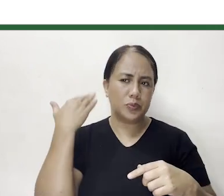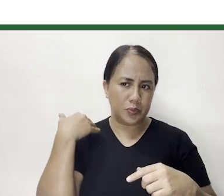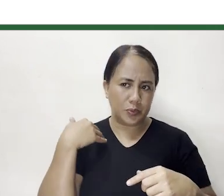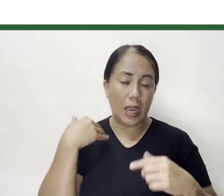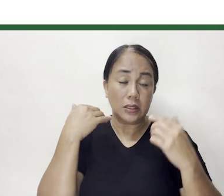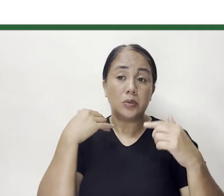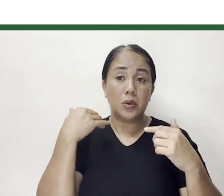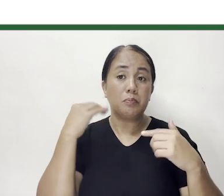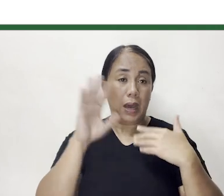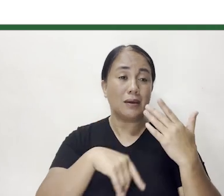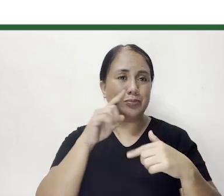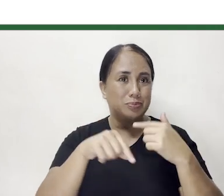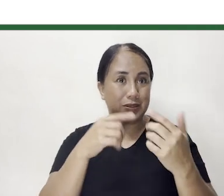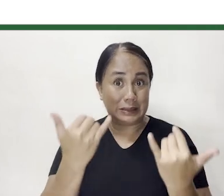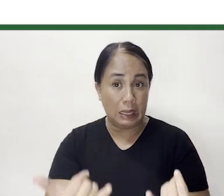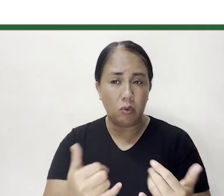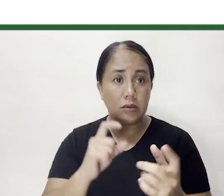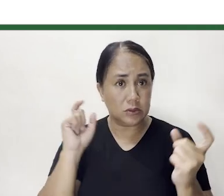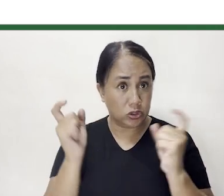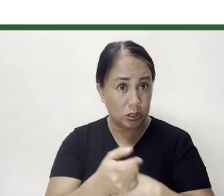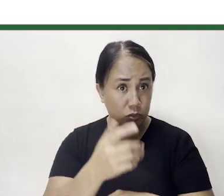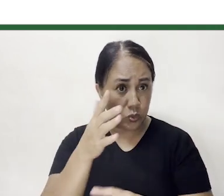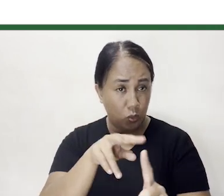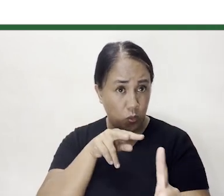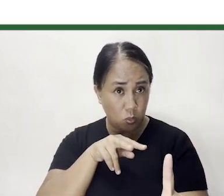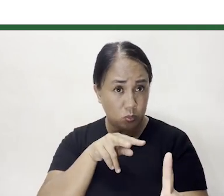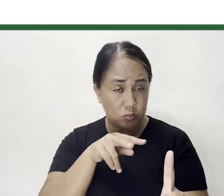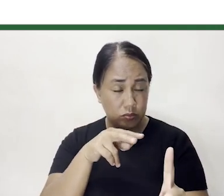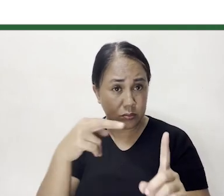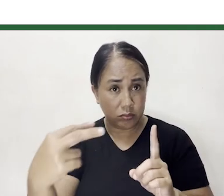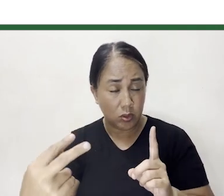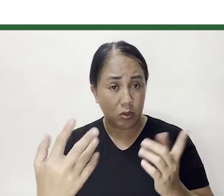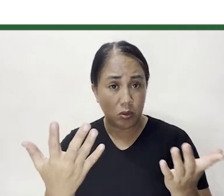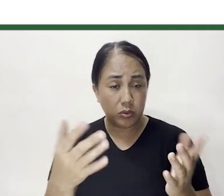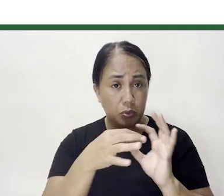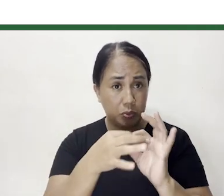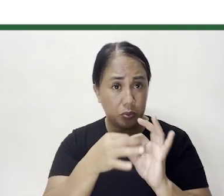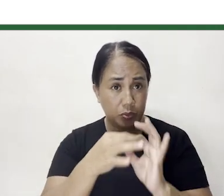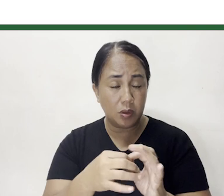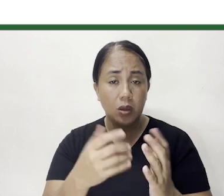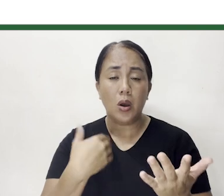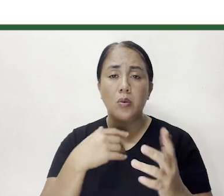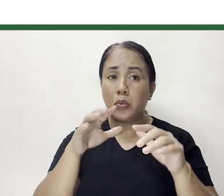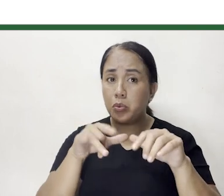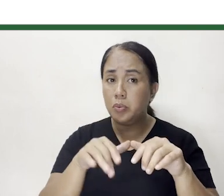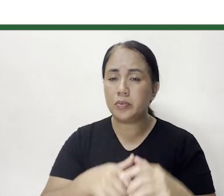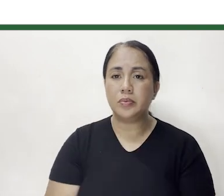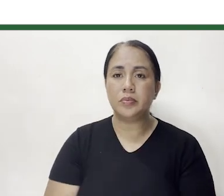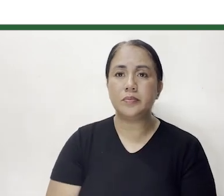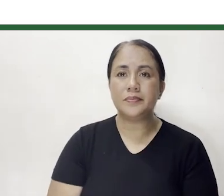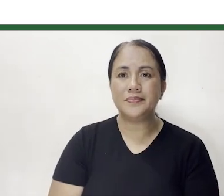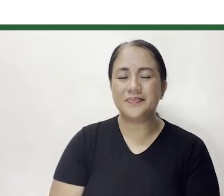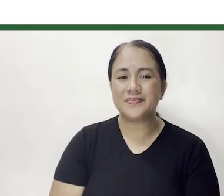Going back to the present time, are there changes on your own and others' perspective and relationship of